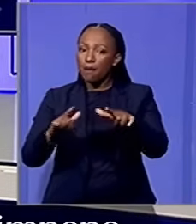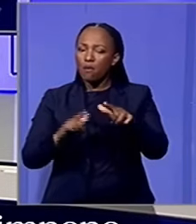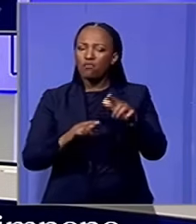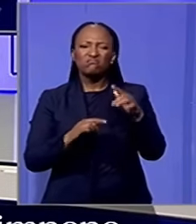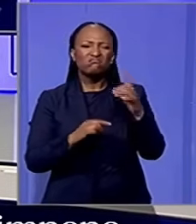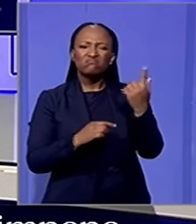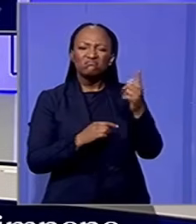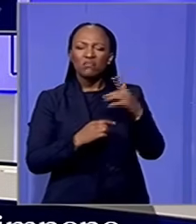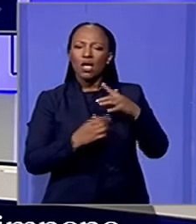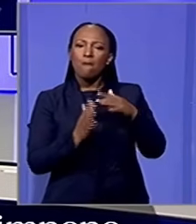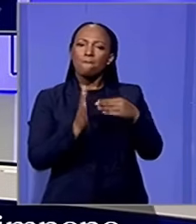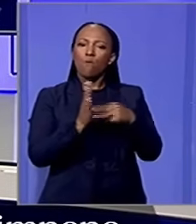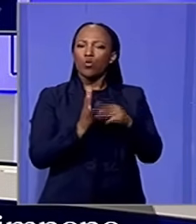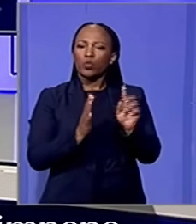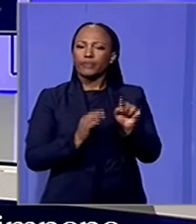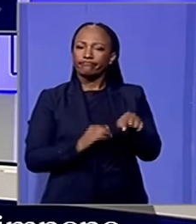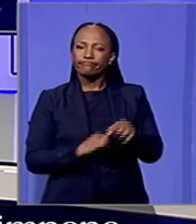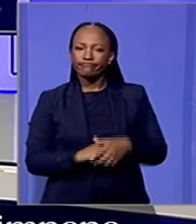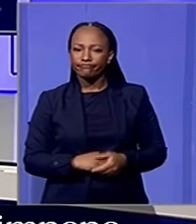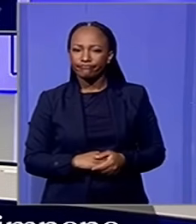mohutamang.